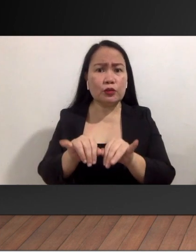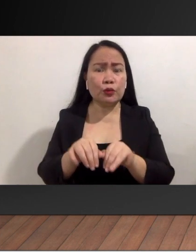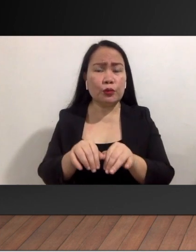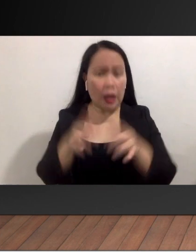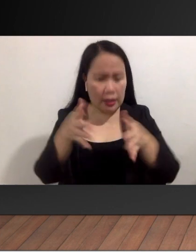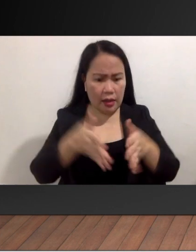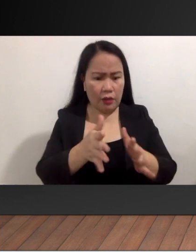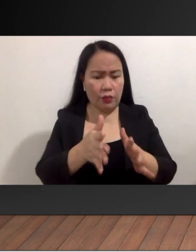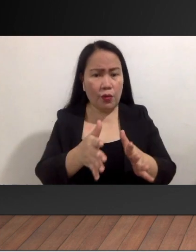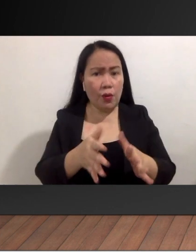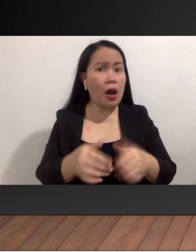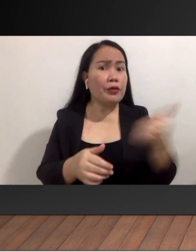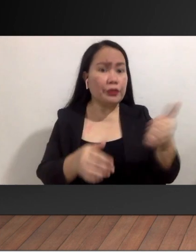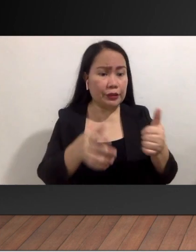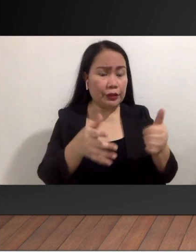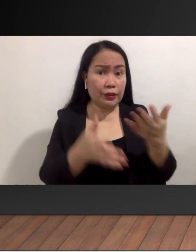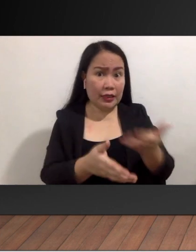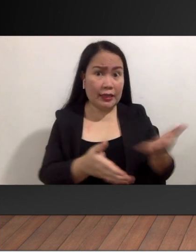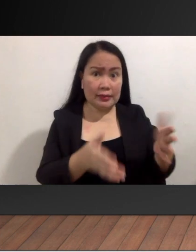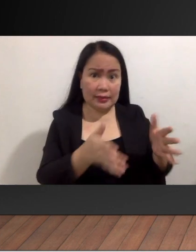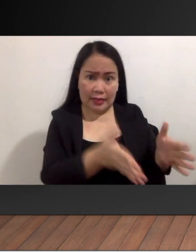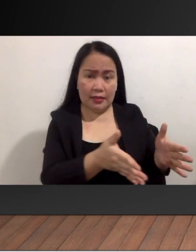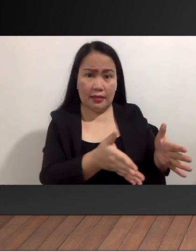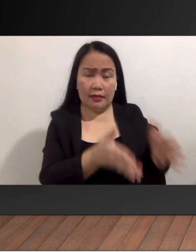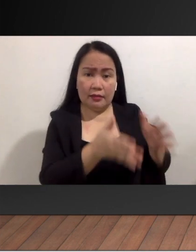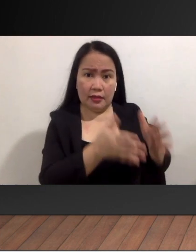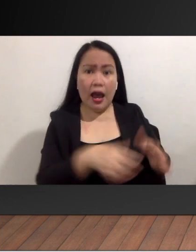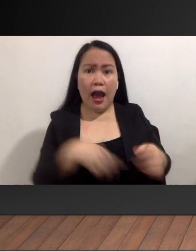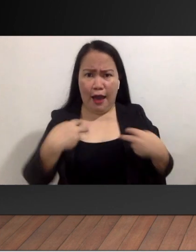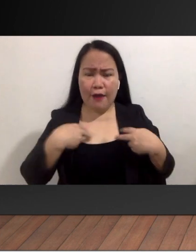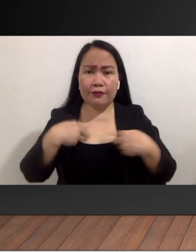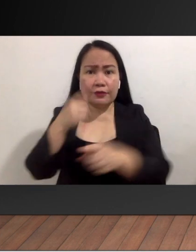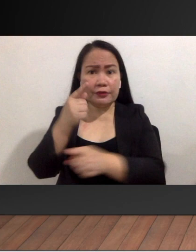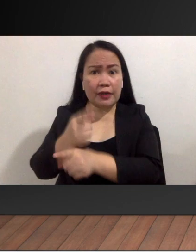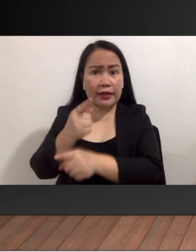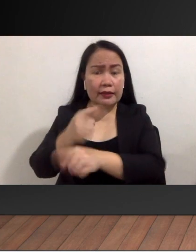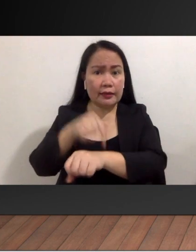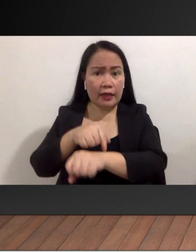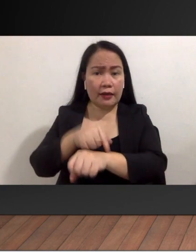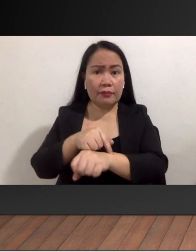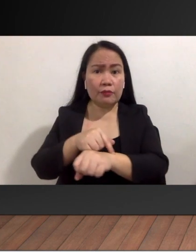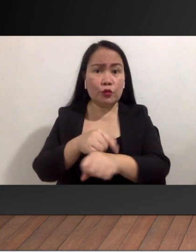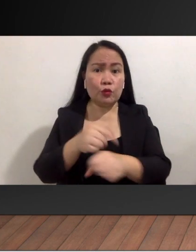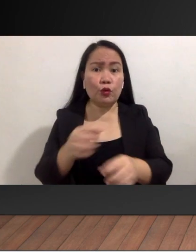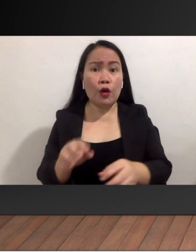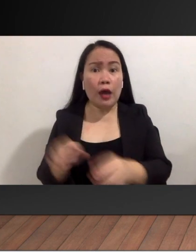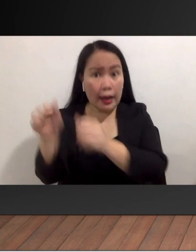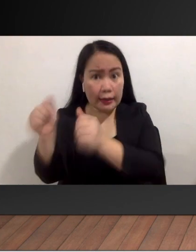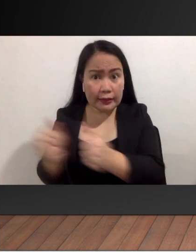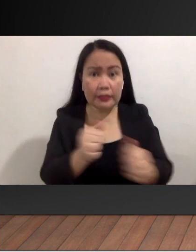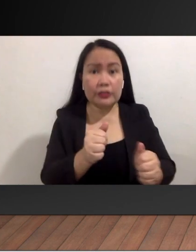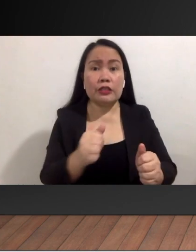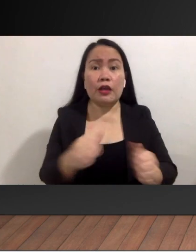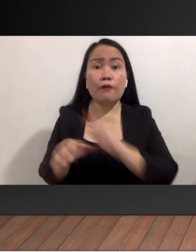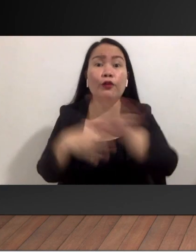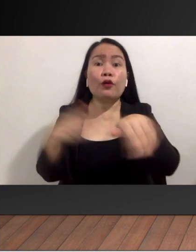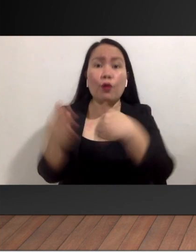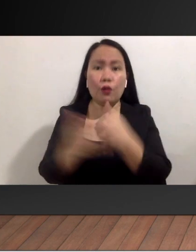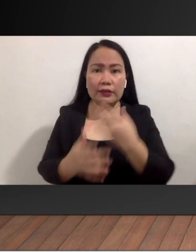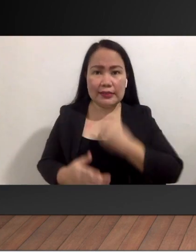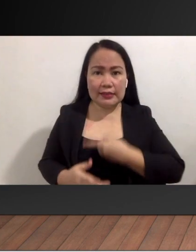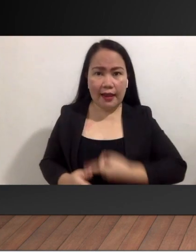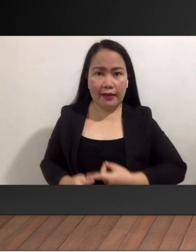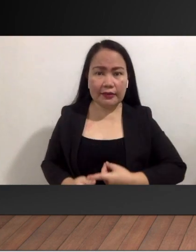other things aside. There is a proper time to set aside for all desires.